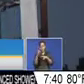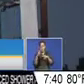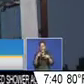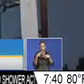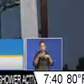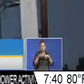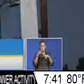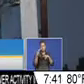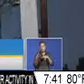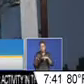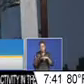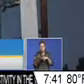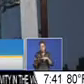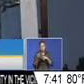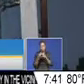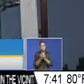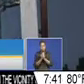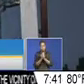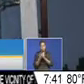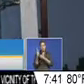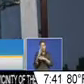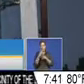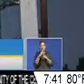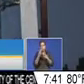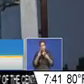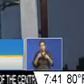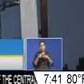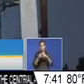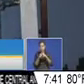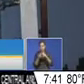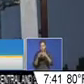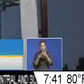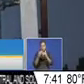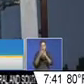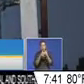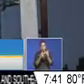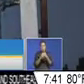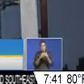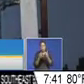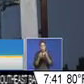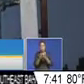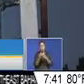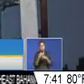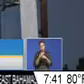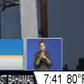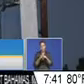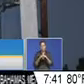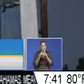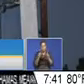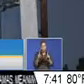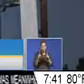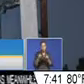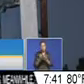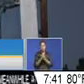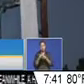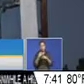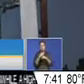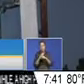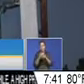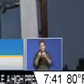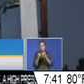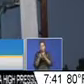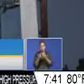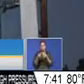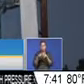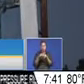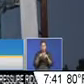regressed or digressed, but we are trying to rebuild it to make a difference, to make it positive, to make